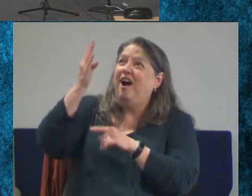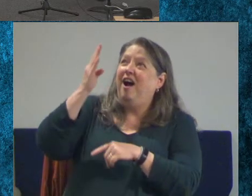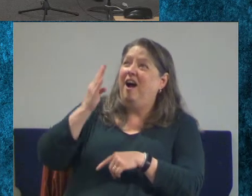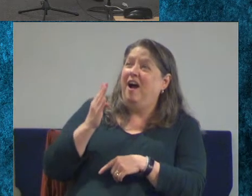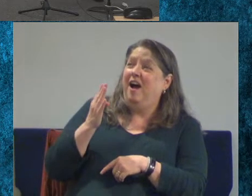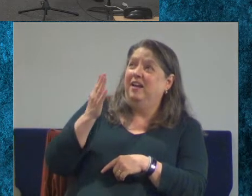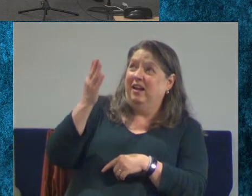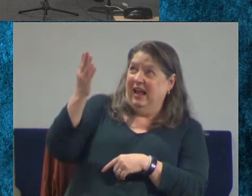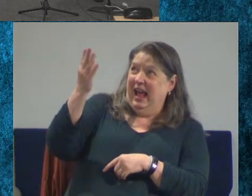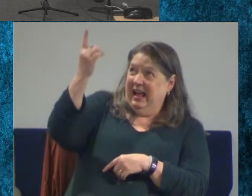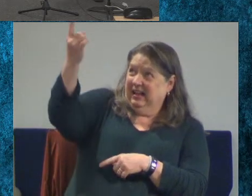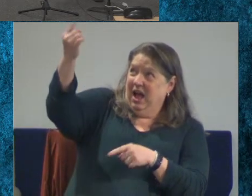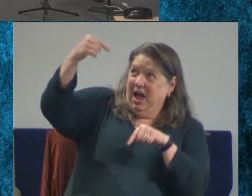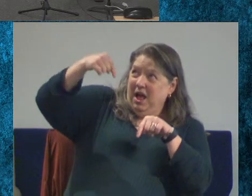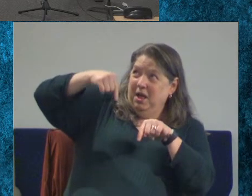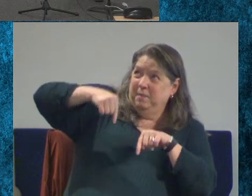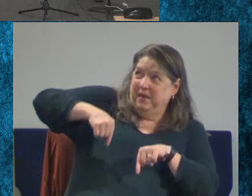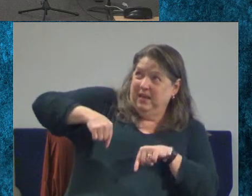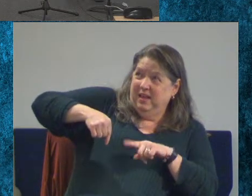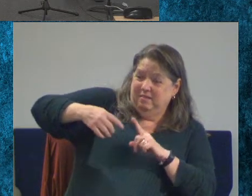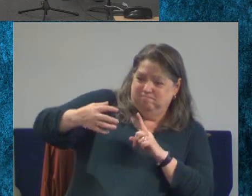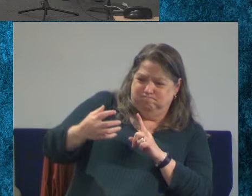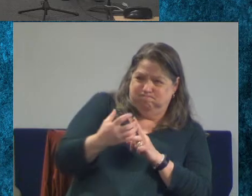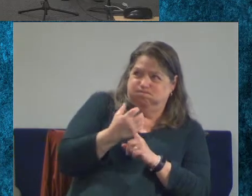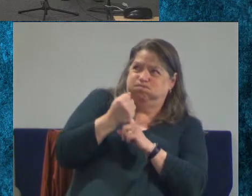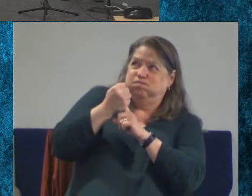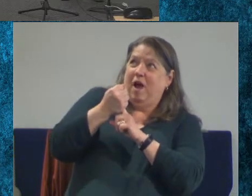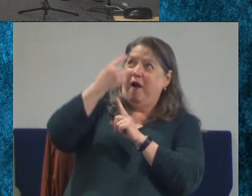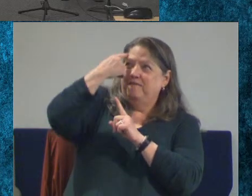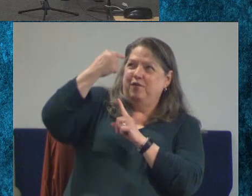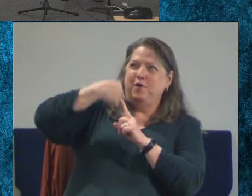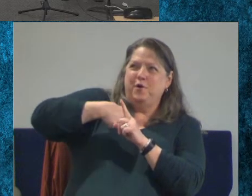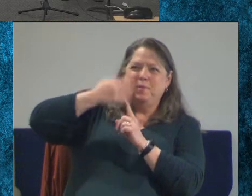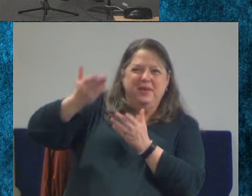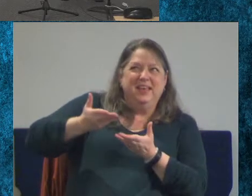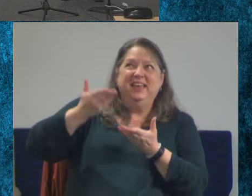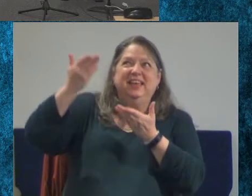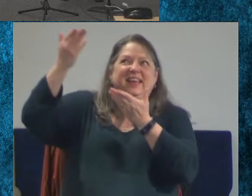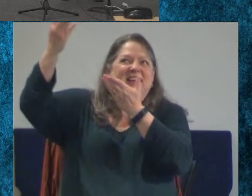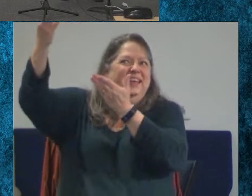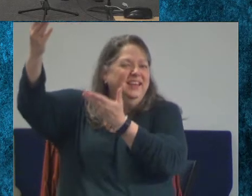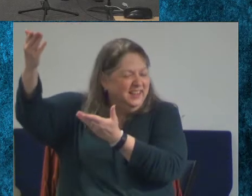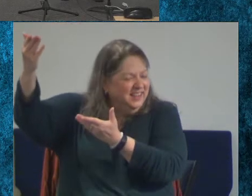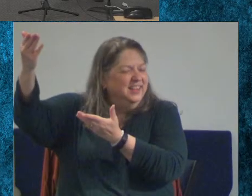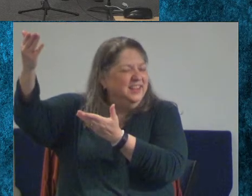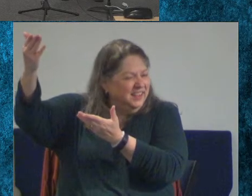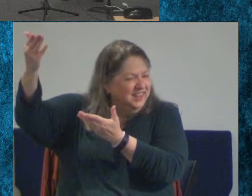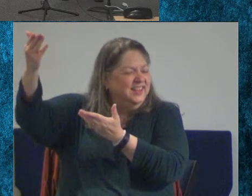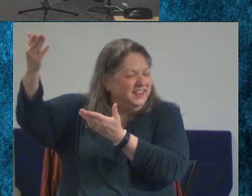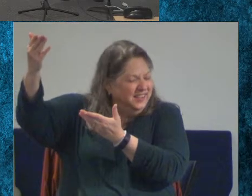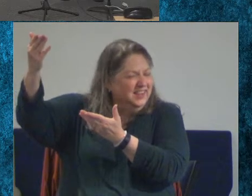Praise God, he's coming for me.